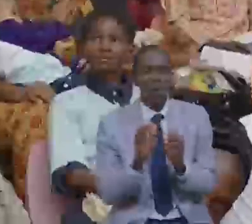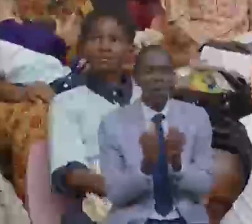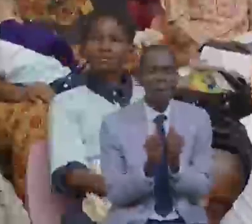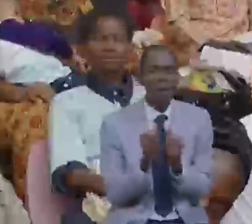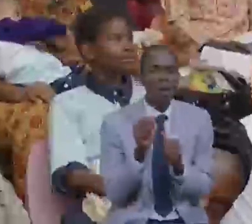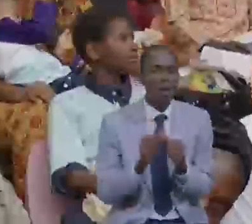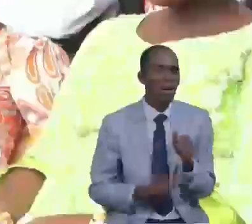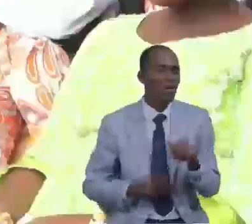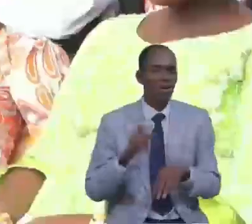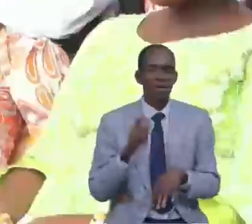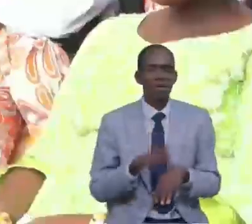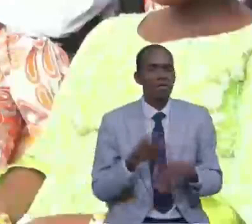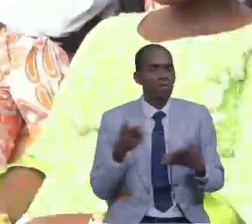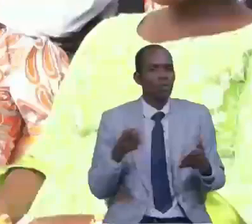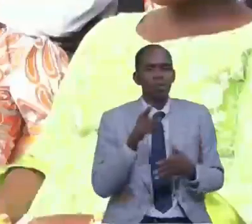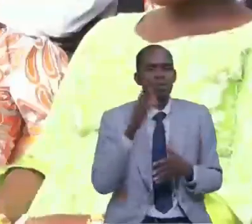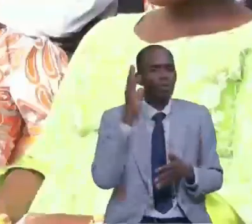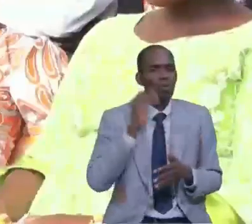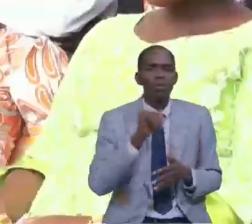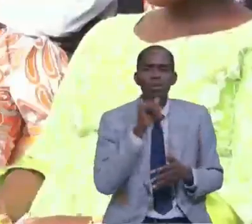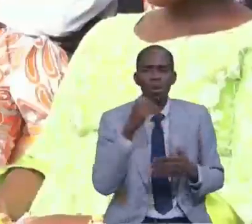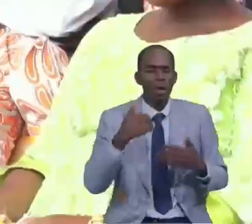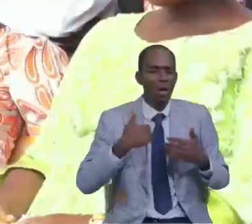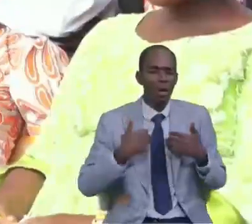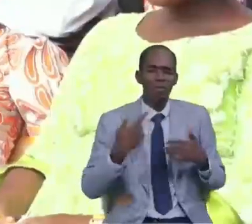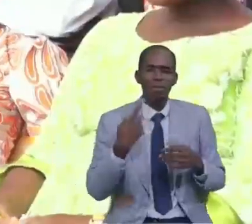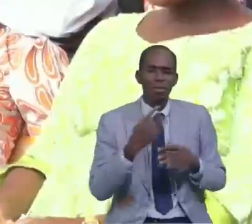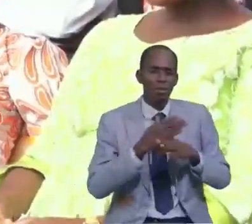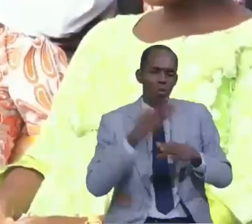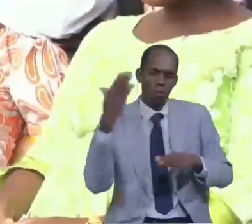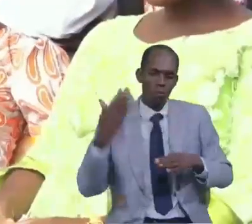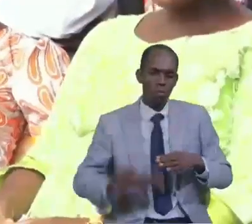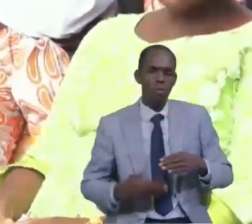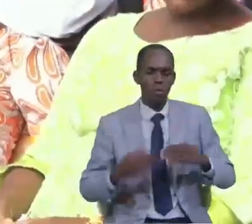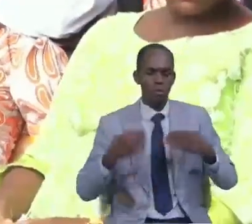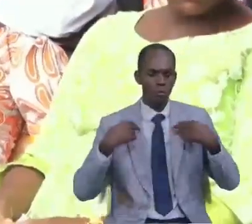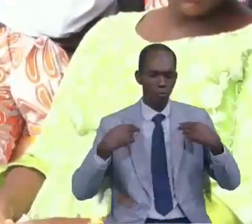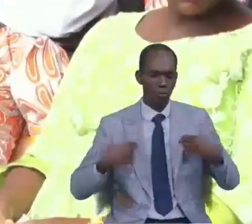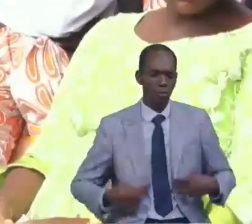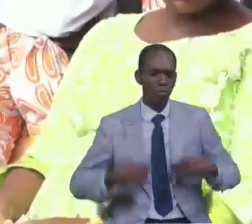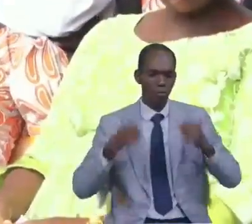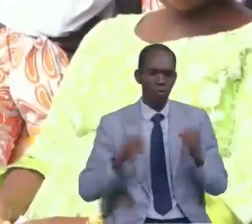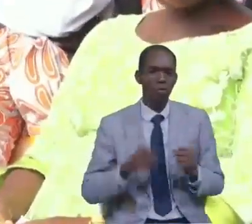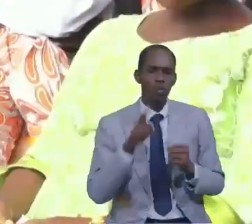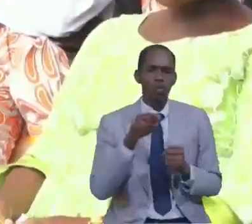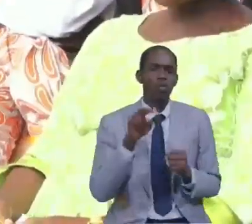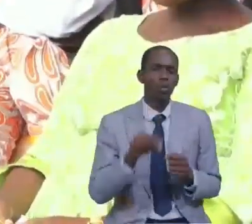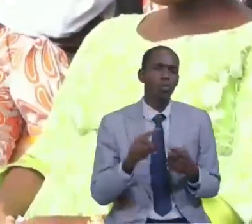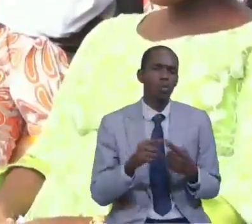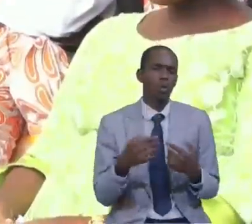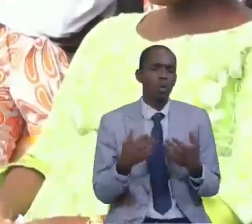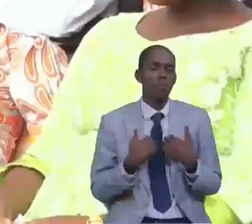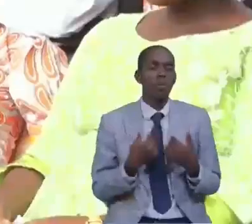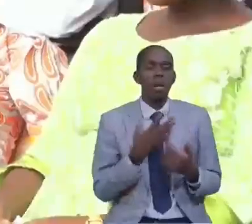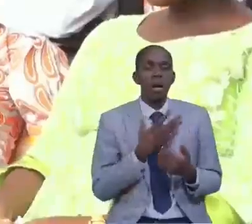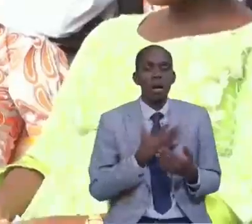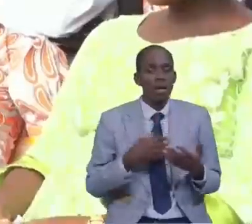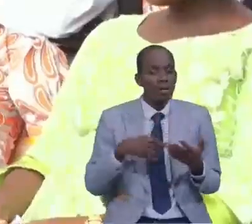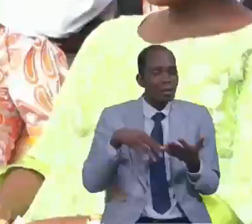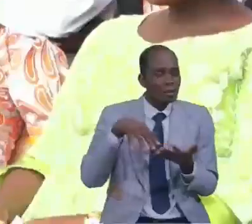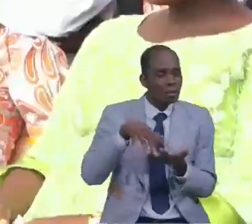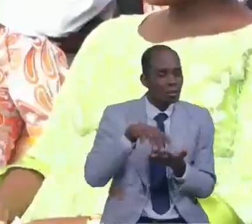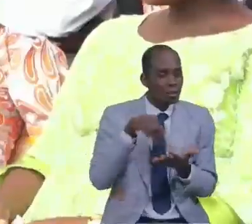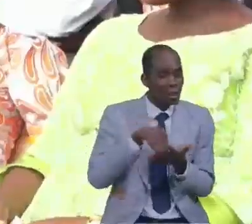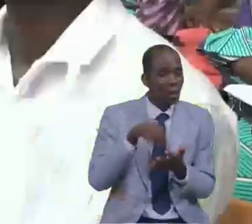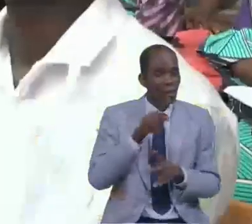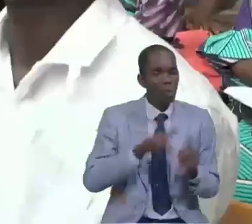people were carnal. And in their carnality, they rejected the meat of